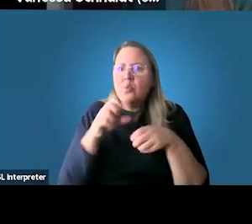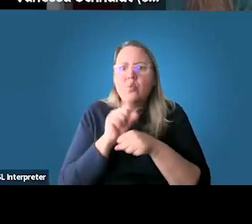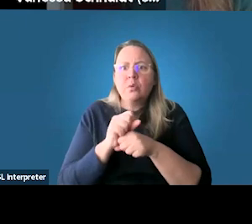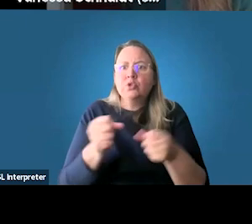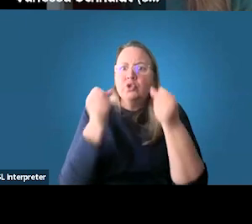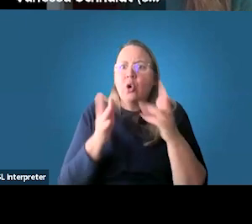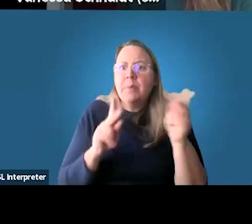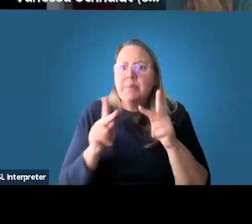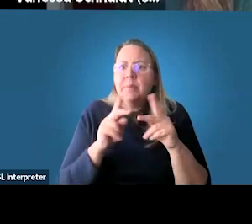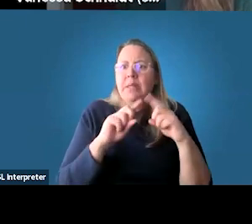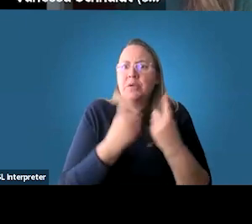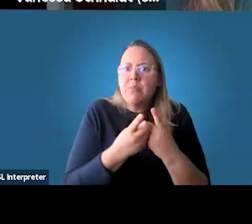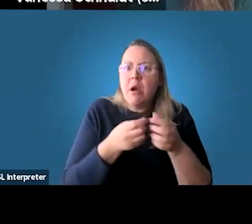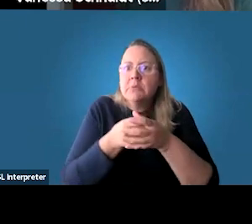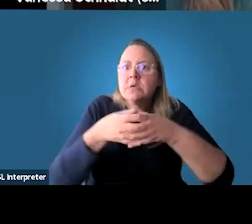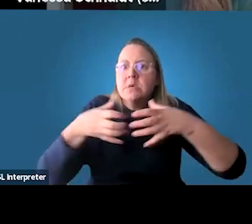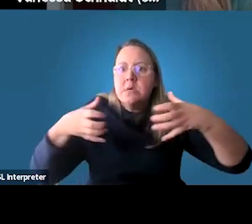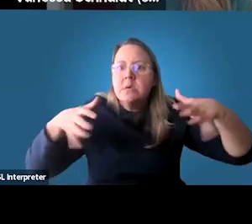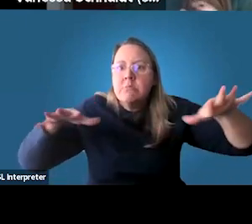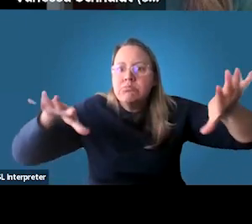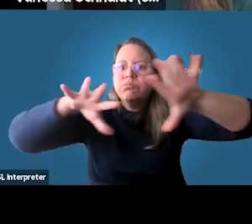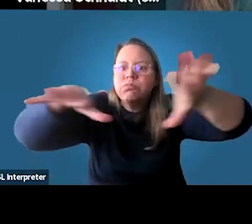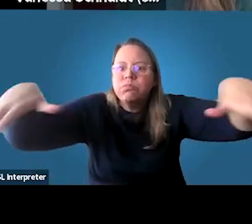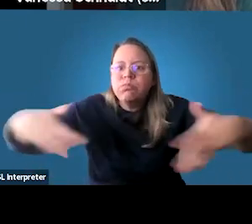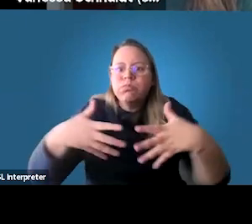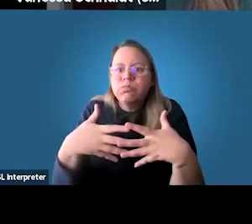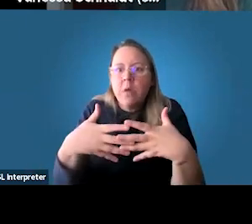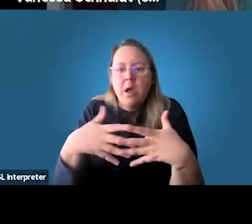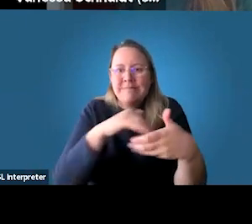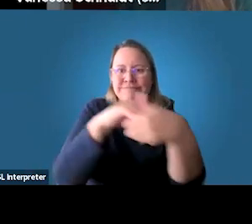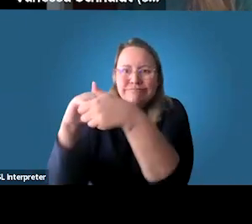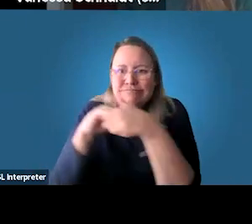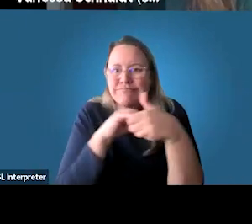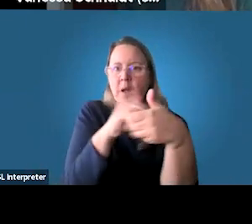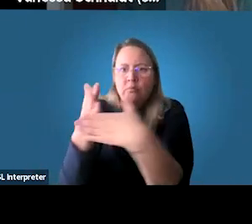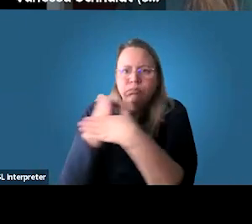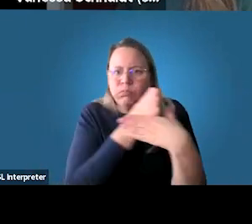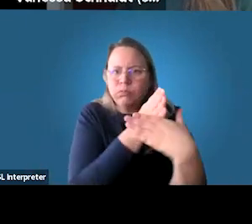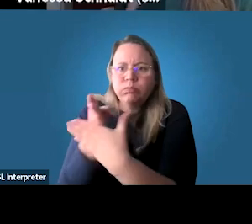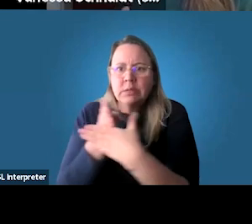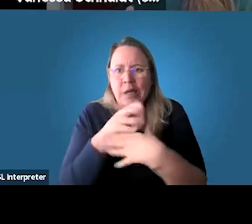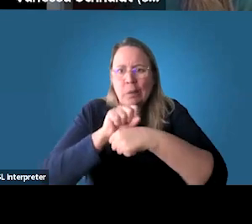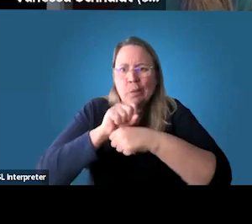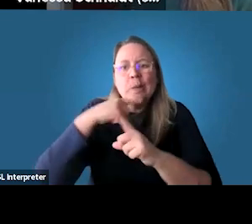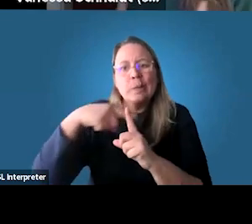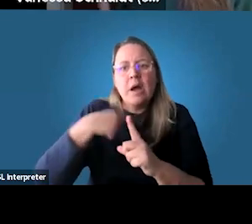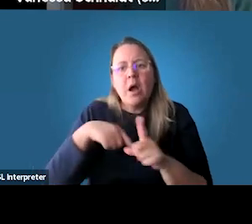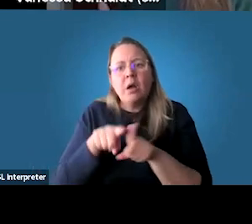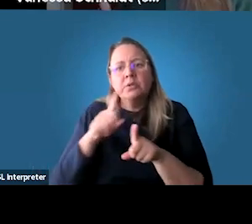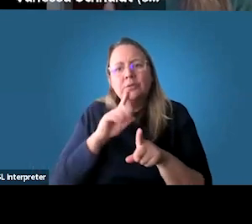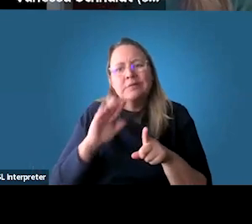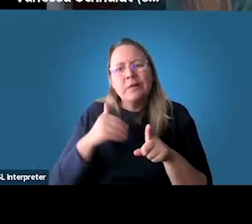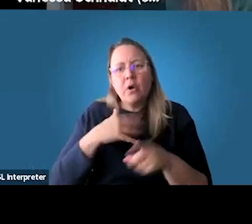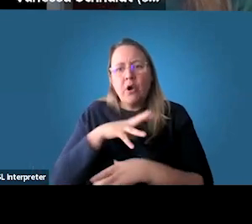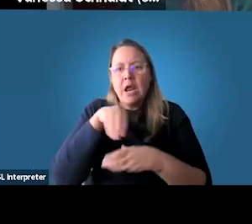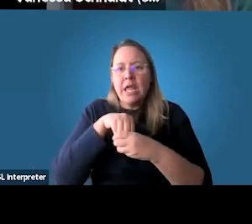things that I love about this role. And not only are they our collaborators and partners in this work, but they are also often our